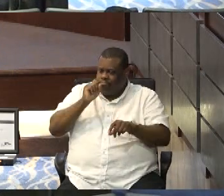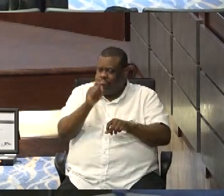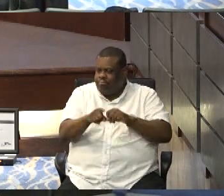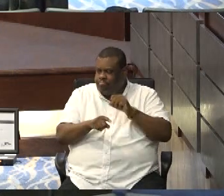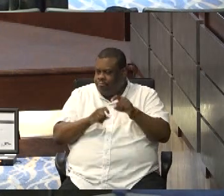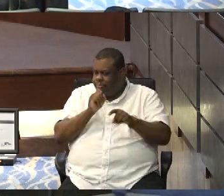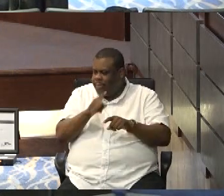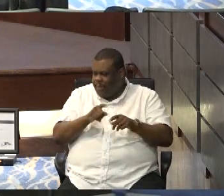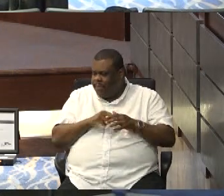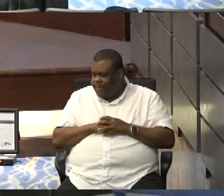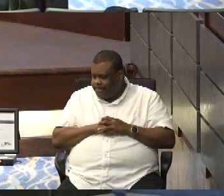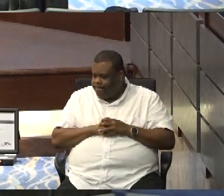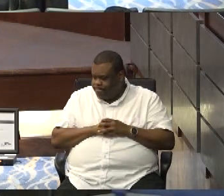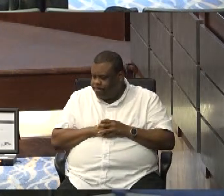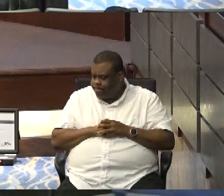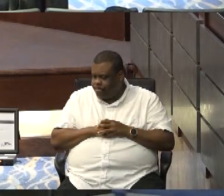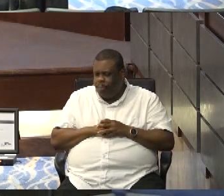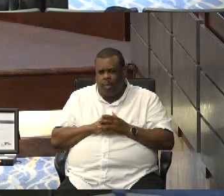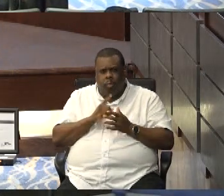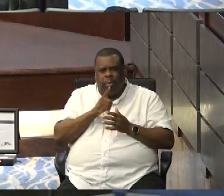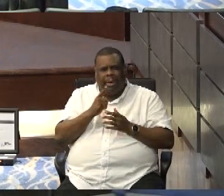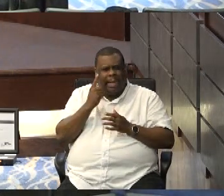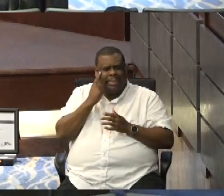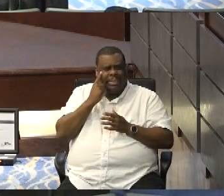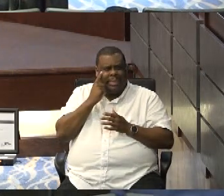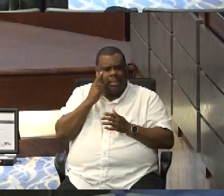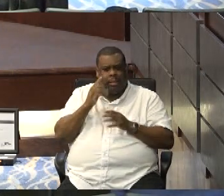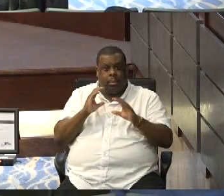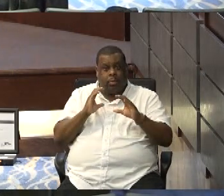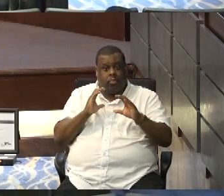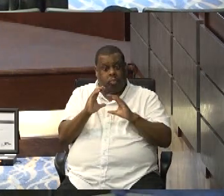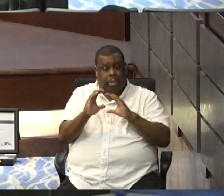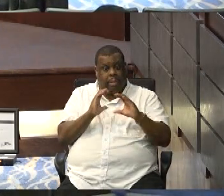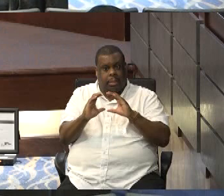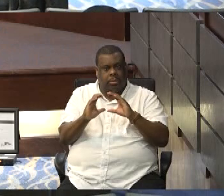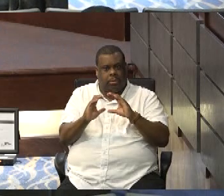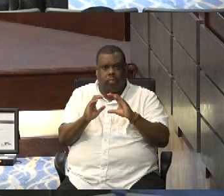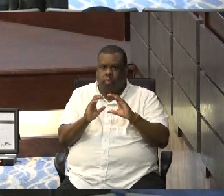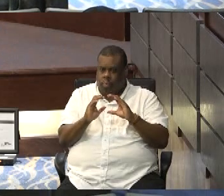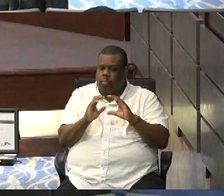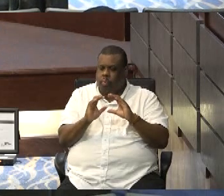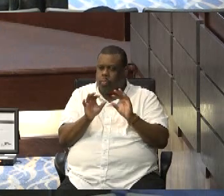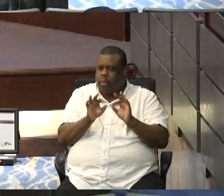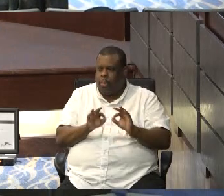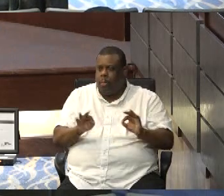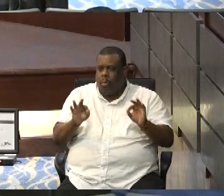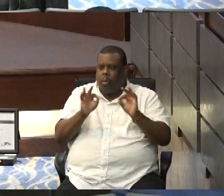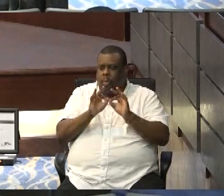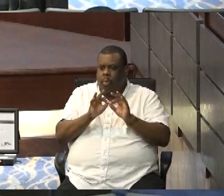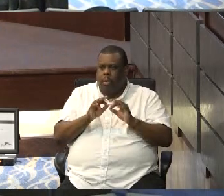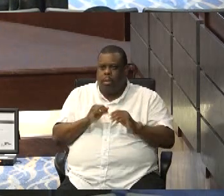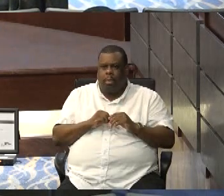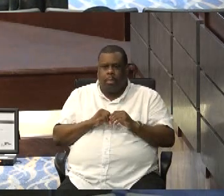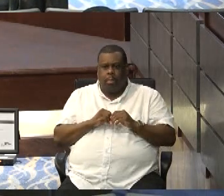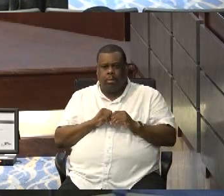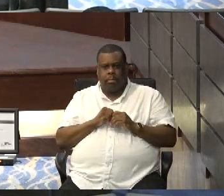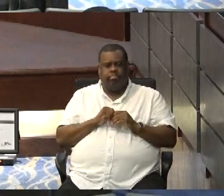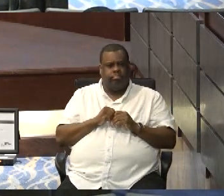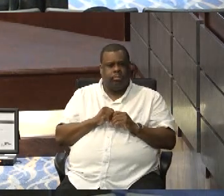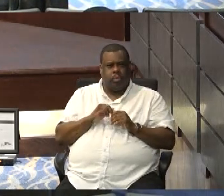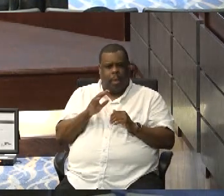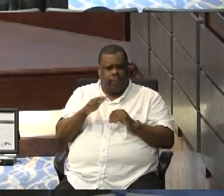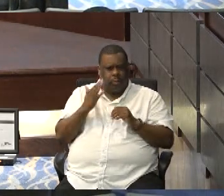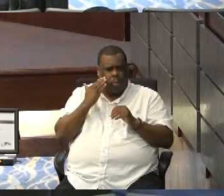future efforts. And I think communication is almost like the paramount here, that you're talking to the building community, HOTBA, Hardtex